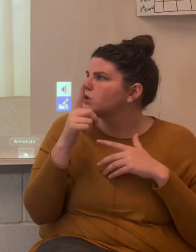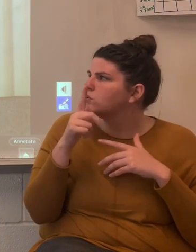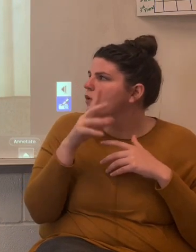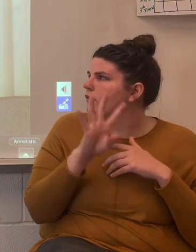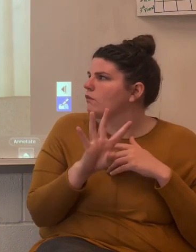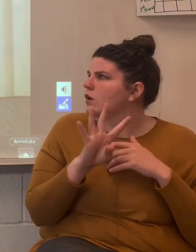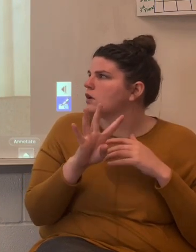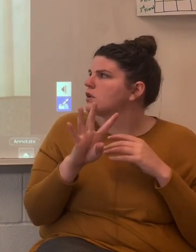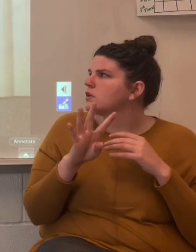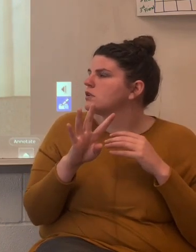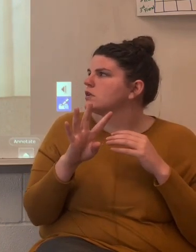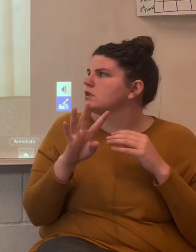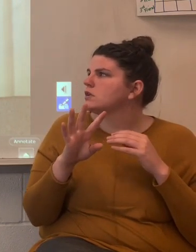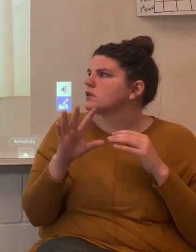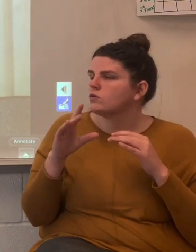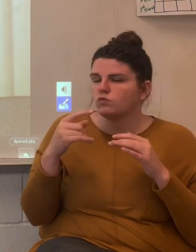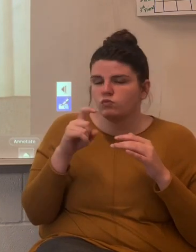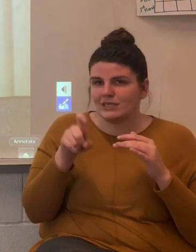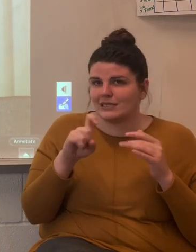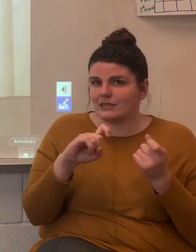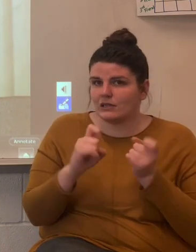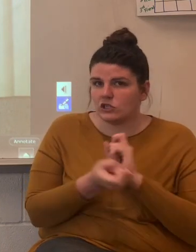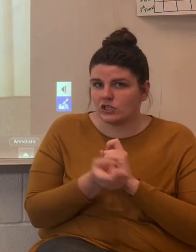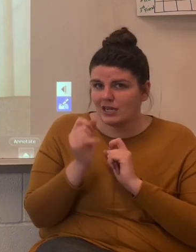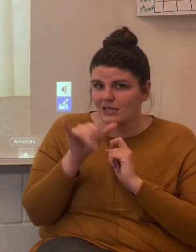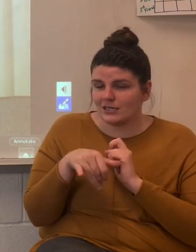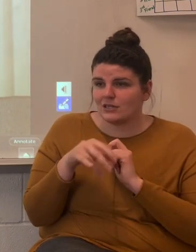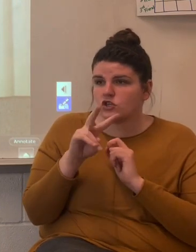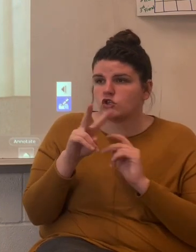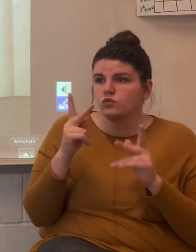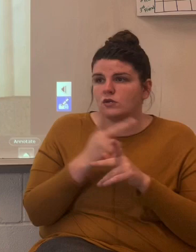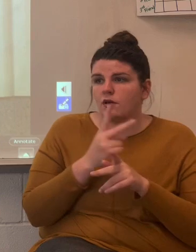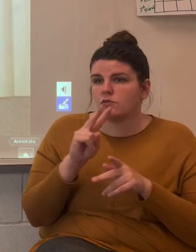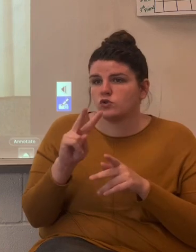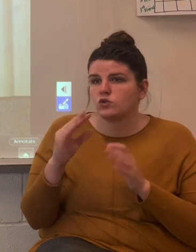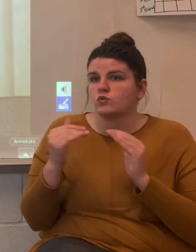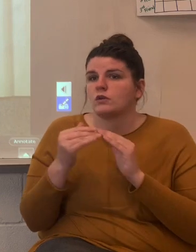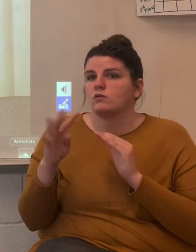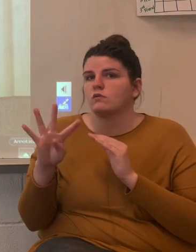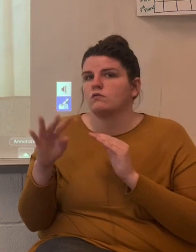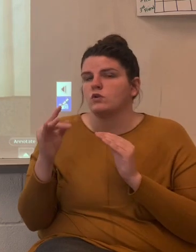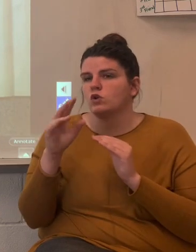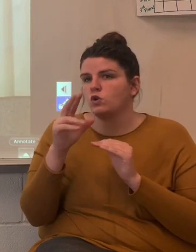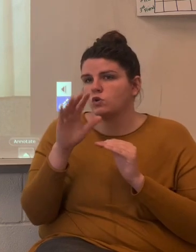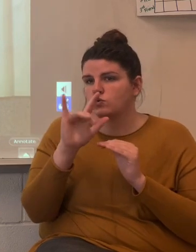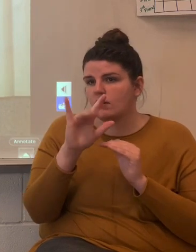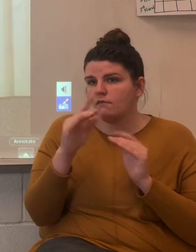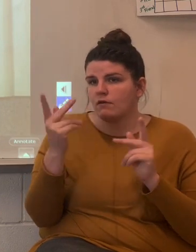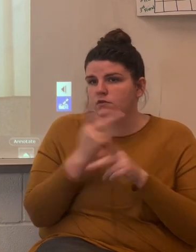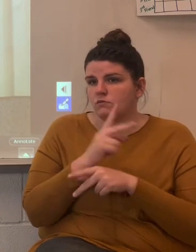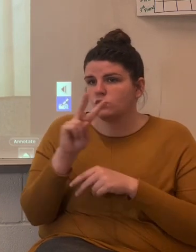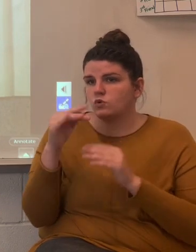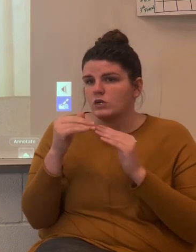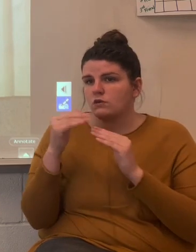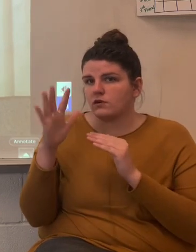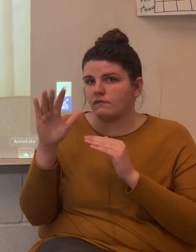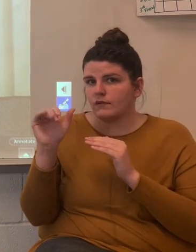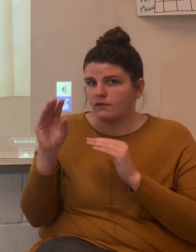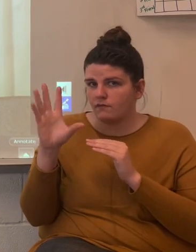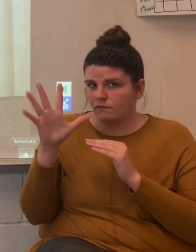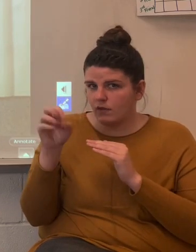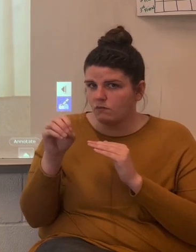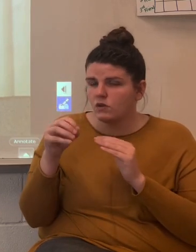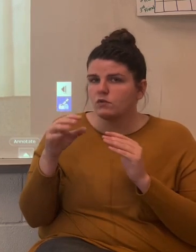we only have to take this one and adjust it, which would be 2 times 2 gets to 4, and 25 times 2 is 50. So we're going to